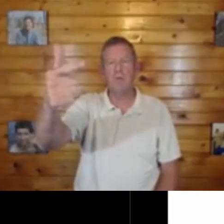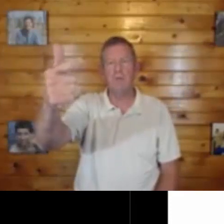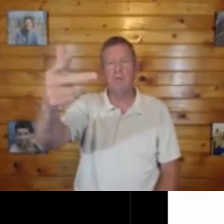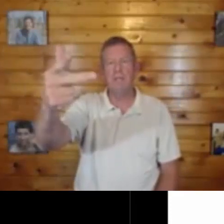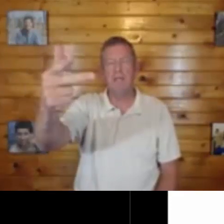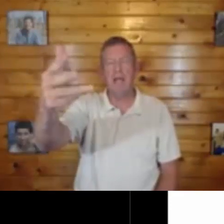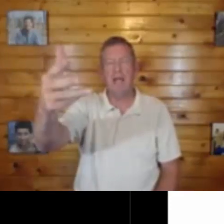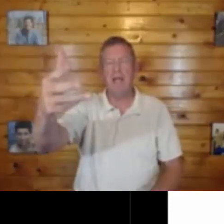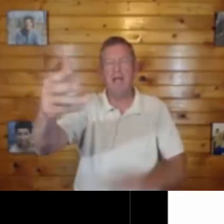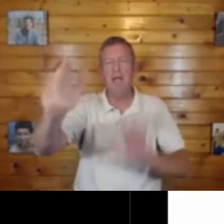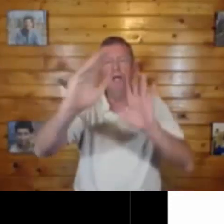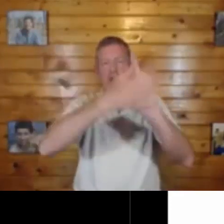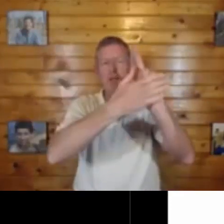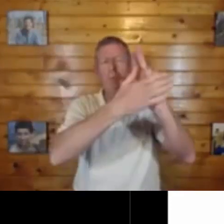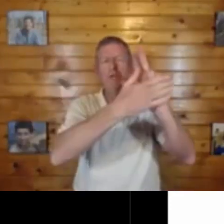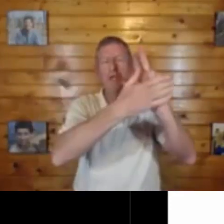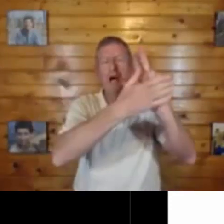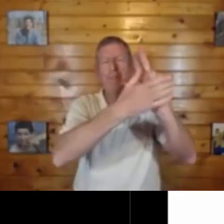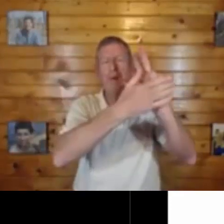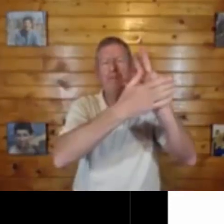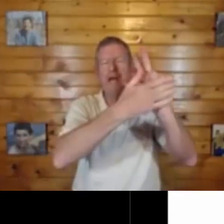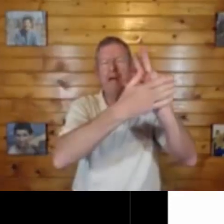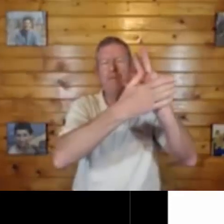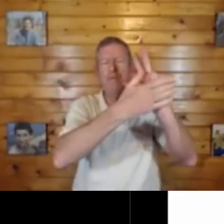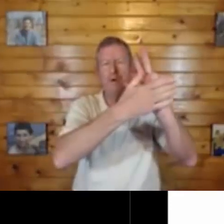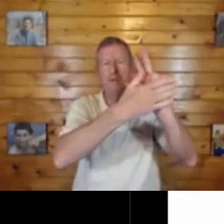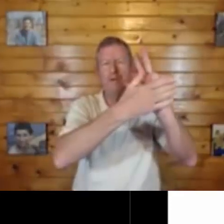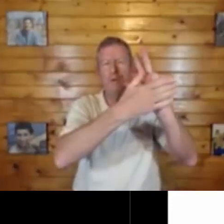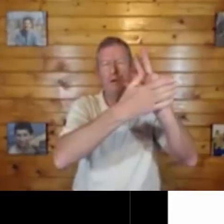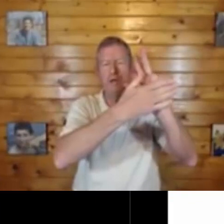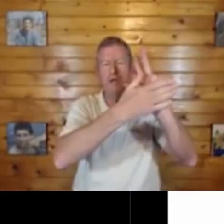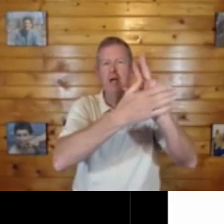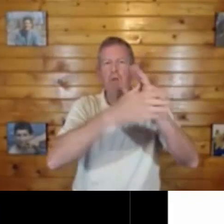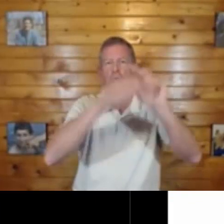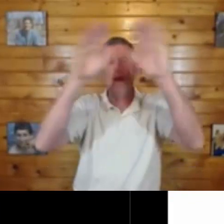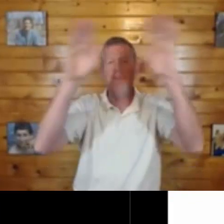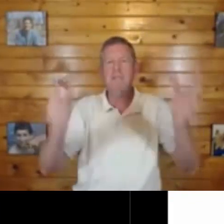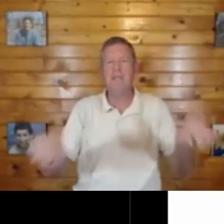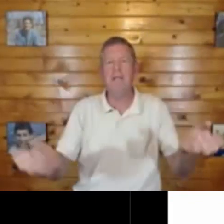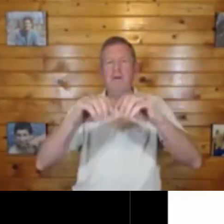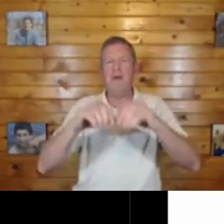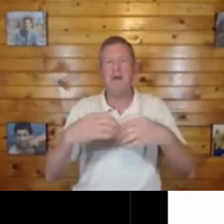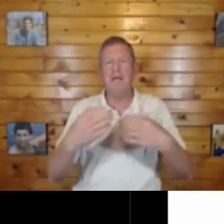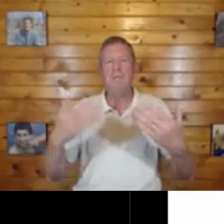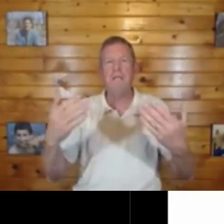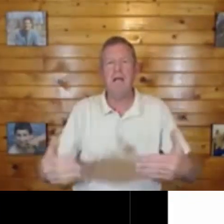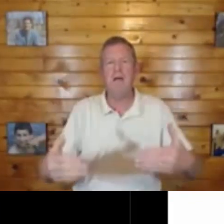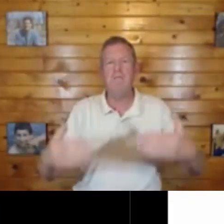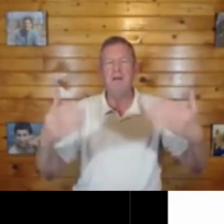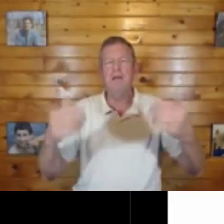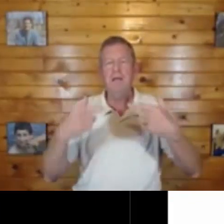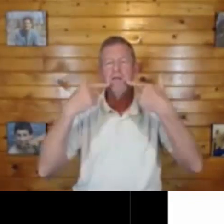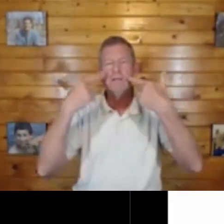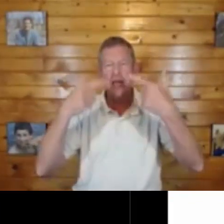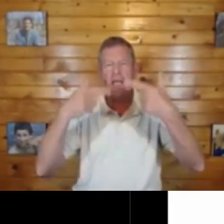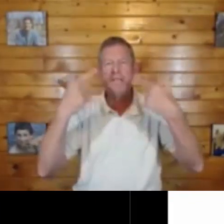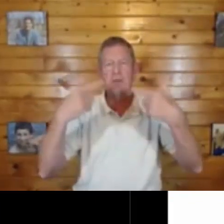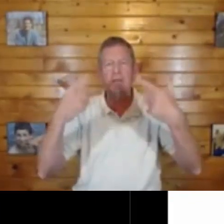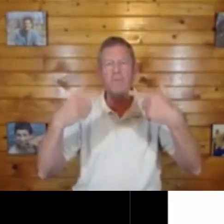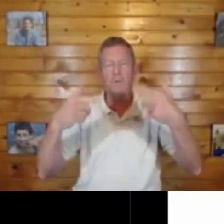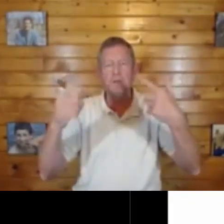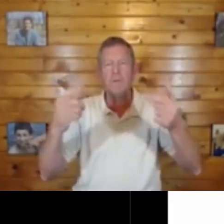je, tu, il, elle, we chop off the end of the verb as you learn it. You learn habiter, faire, écouter, laver. You hear this